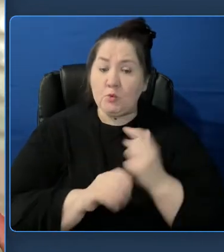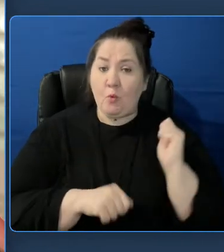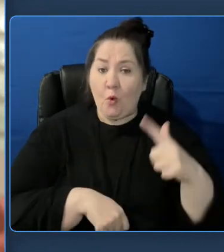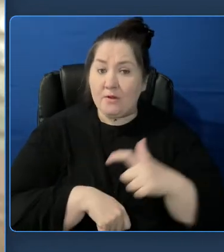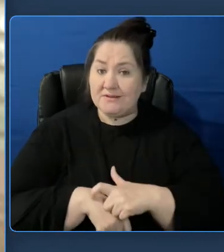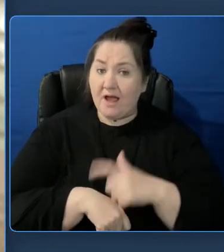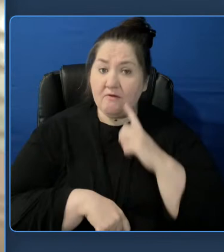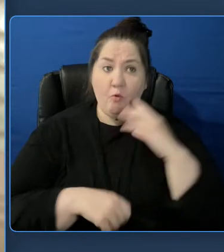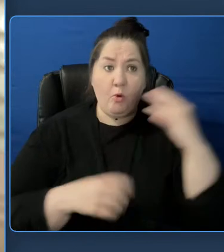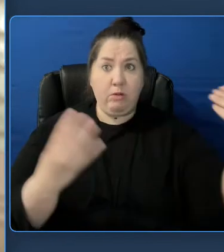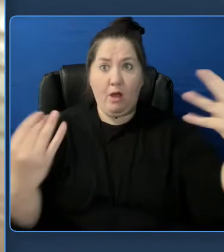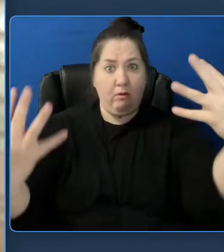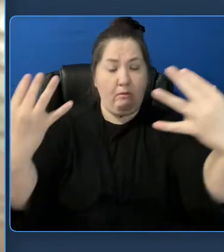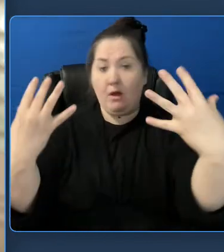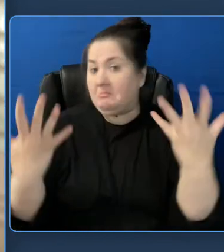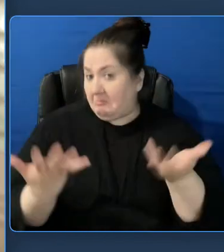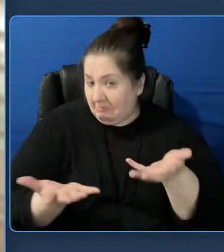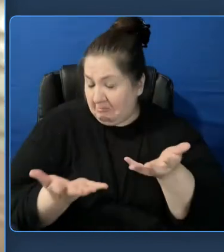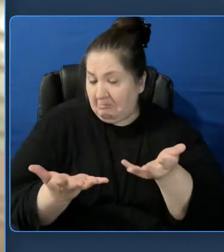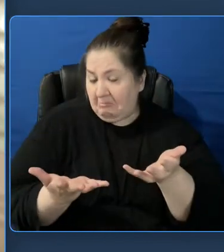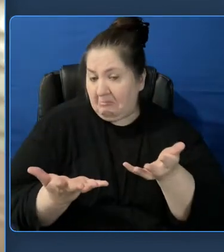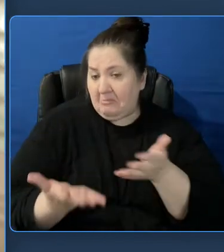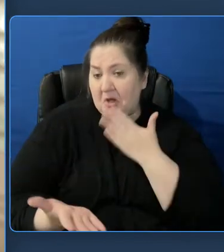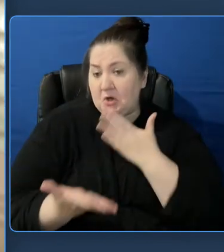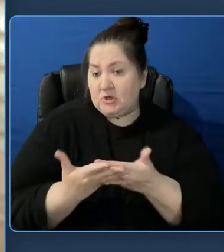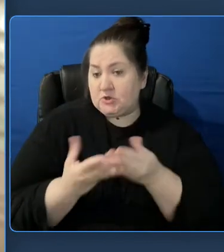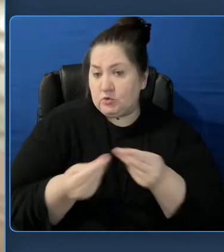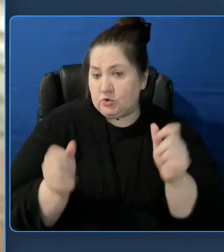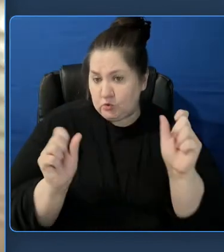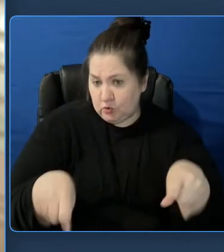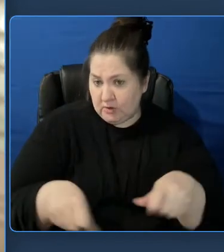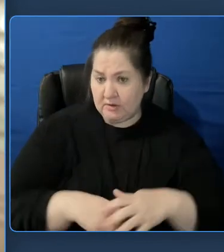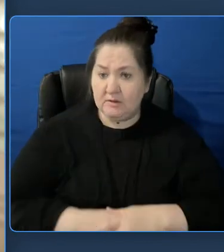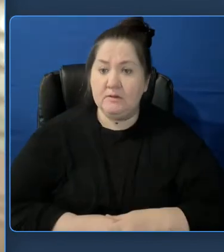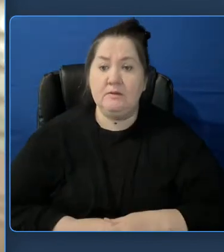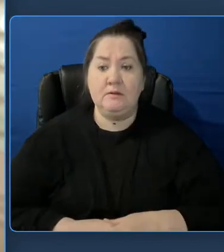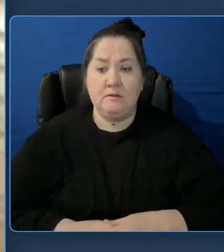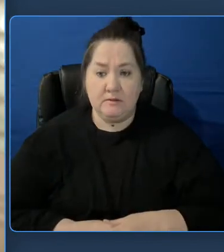for big lighting, it could be a really, really good solution.